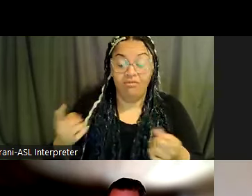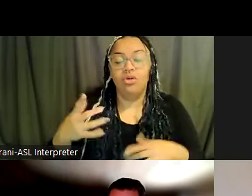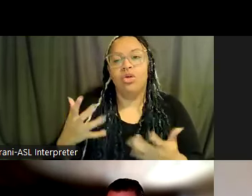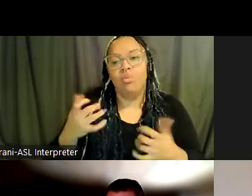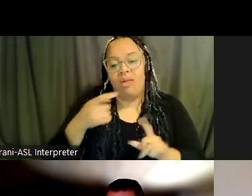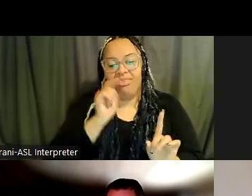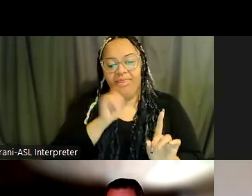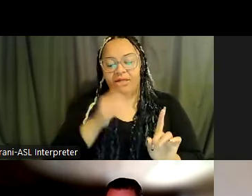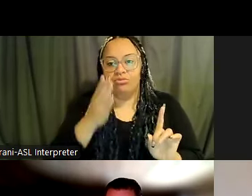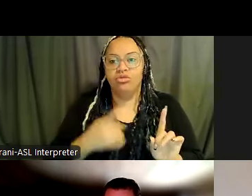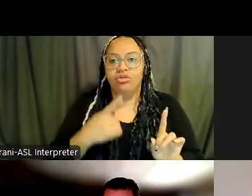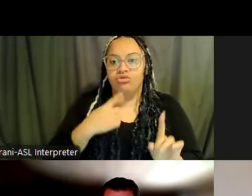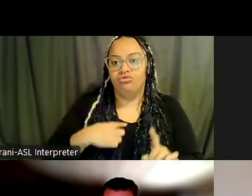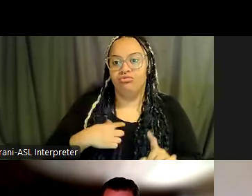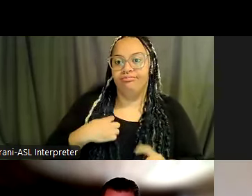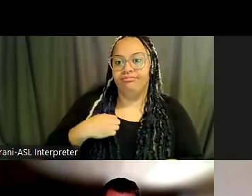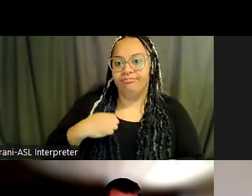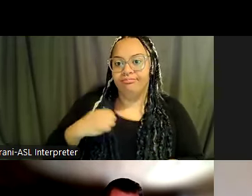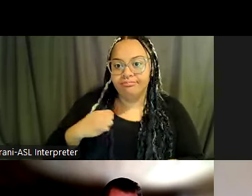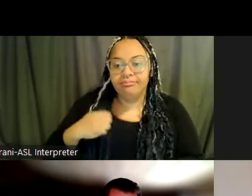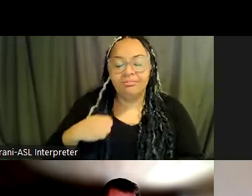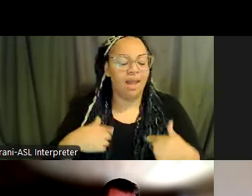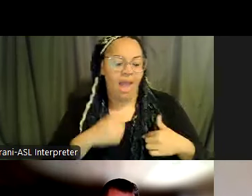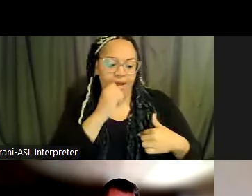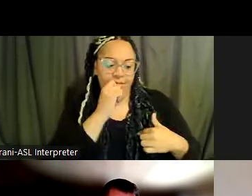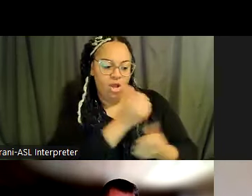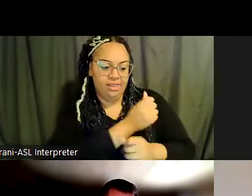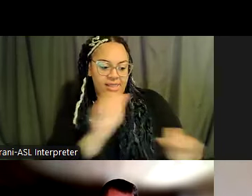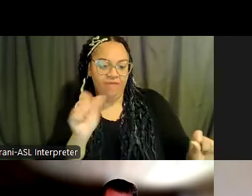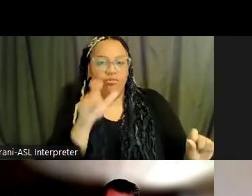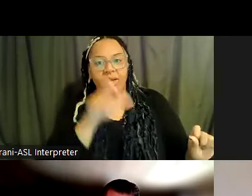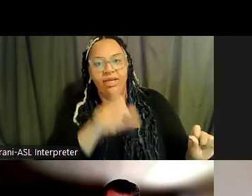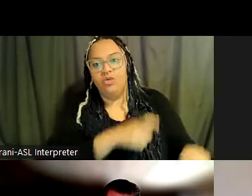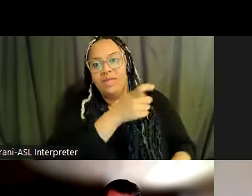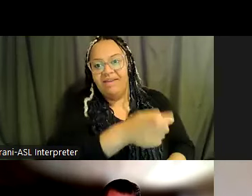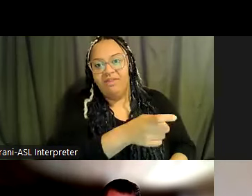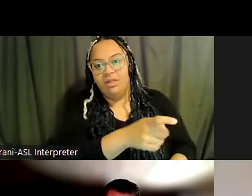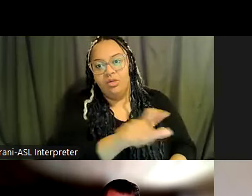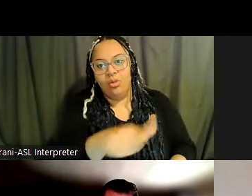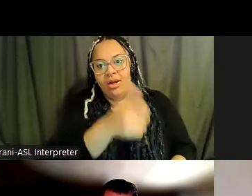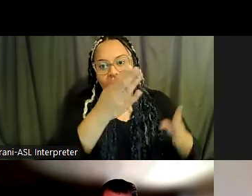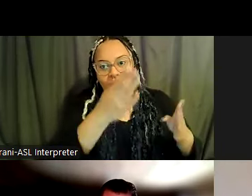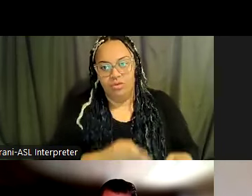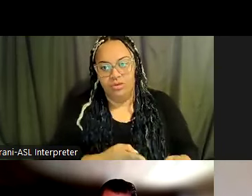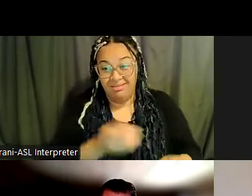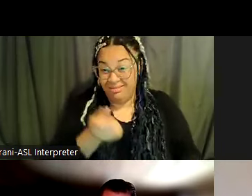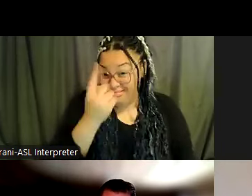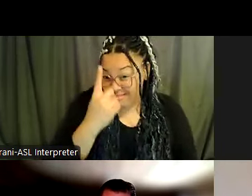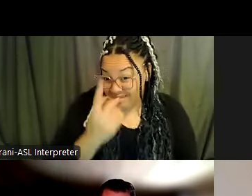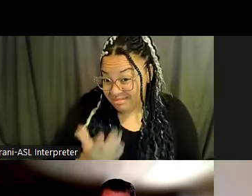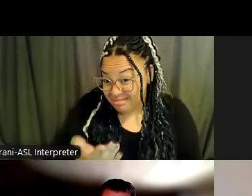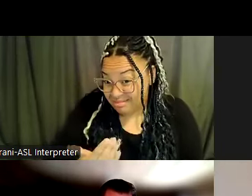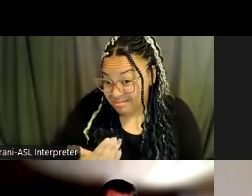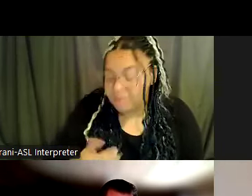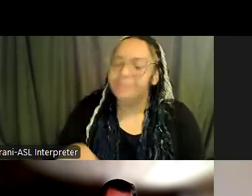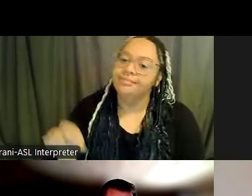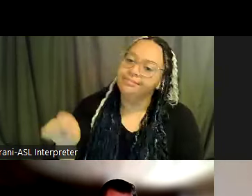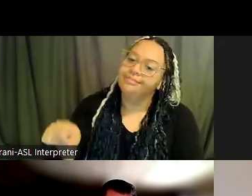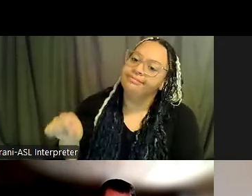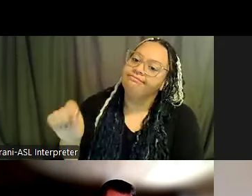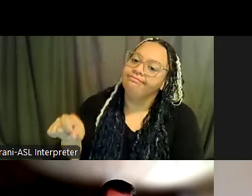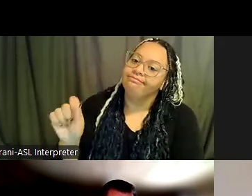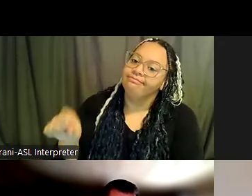I'm not safe, we need to give this to a person. Now, did that kind of make sense on that end of it? Yeah. So